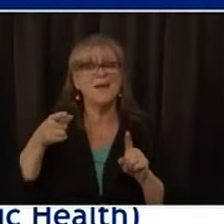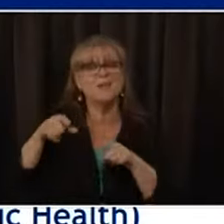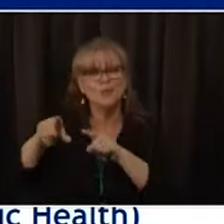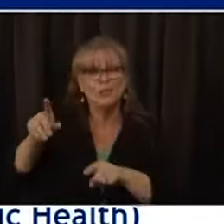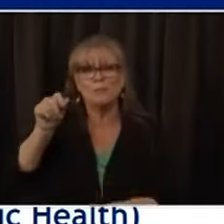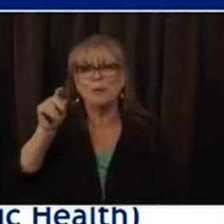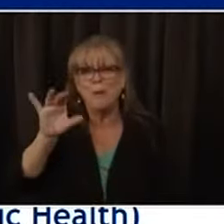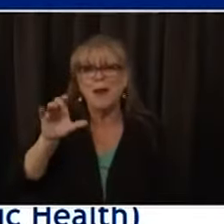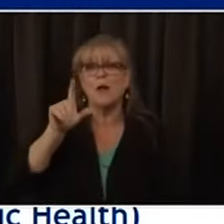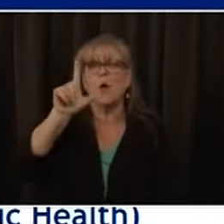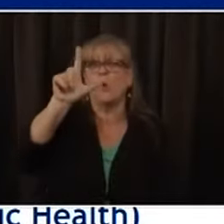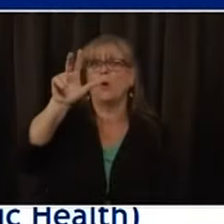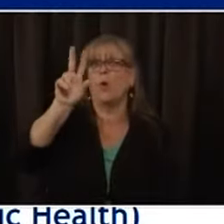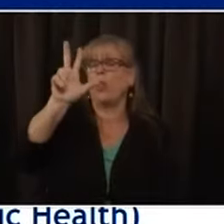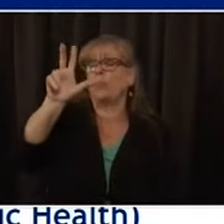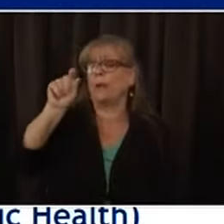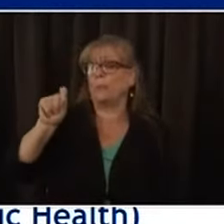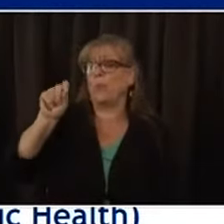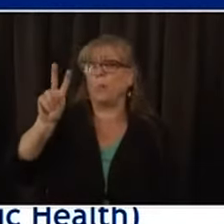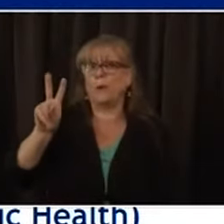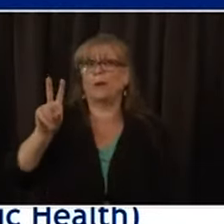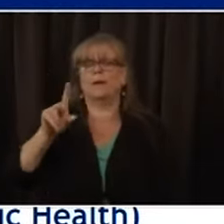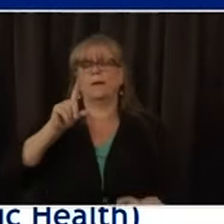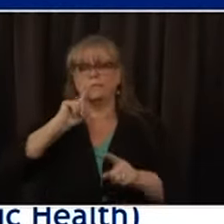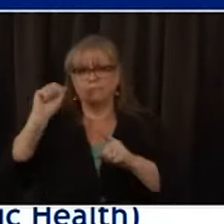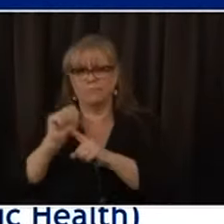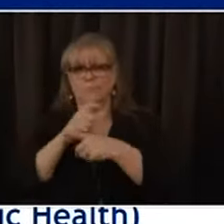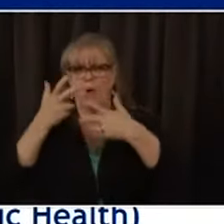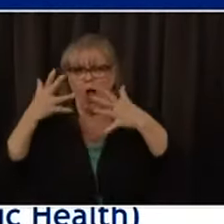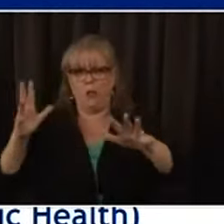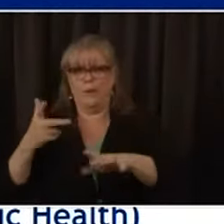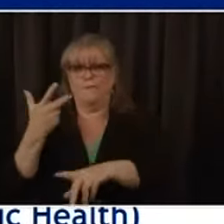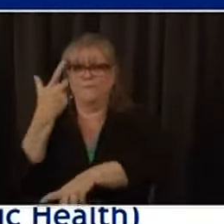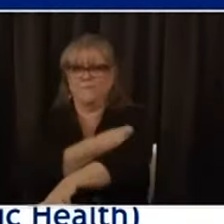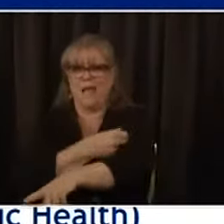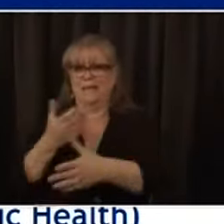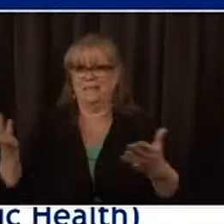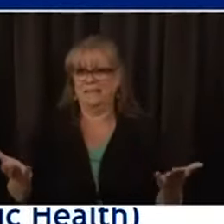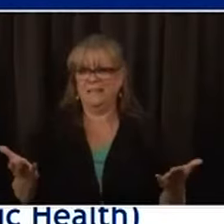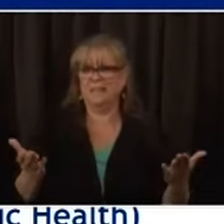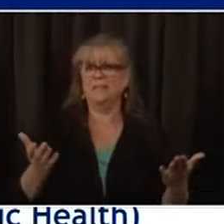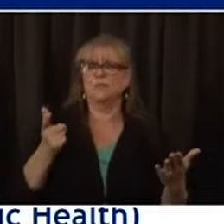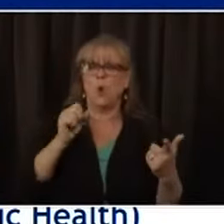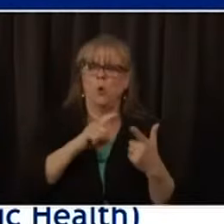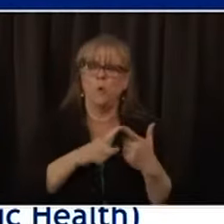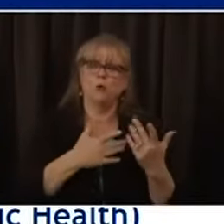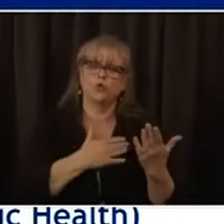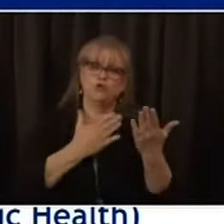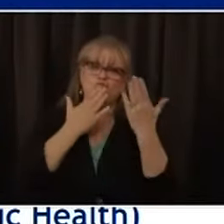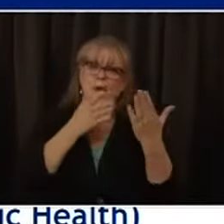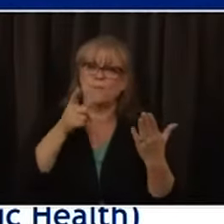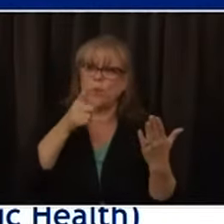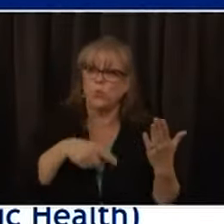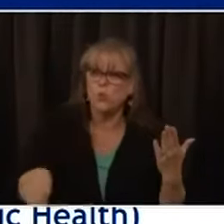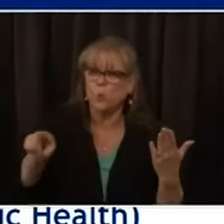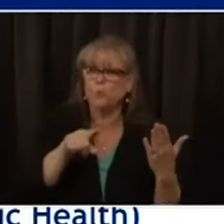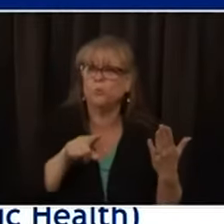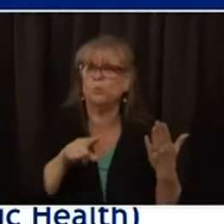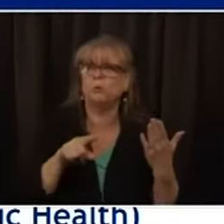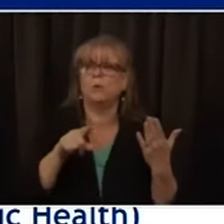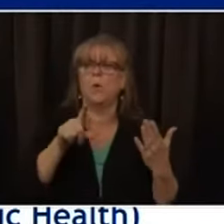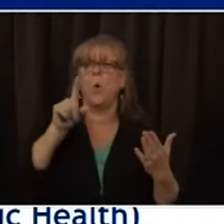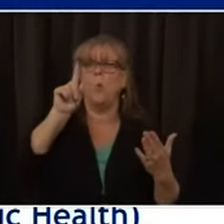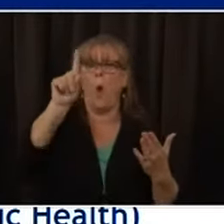in Colorado are now fully vaccinated, and we are so grateful to have nearly 1,300 vaccine